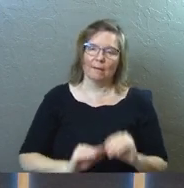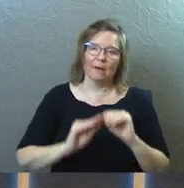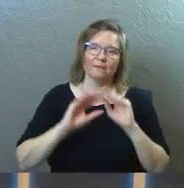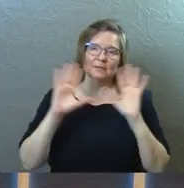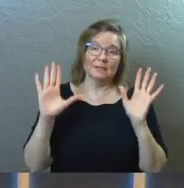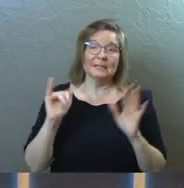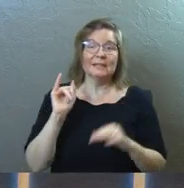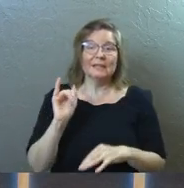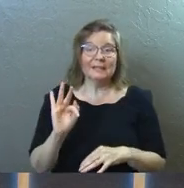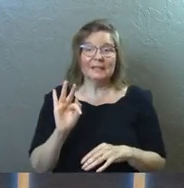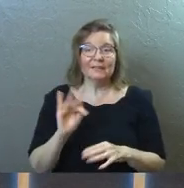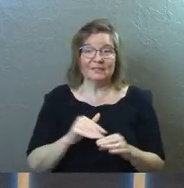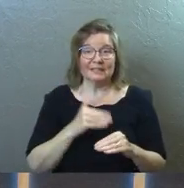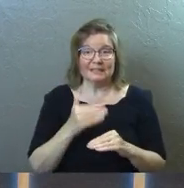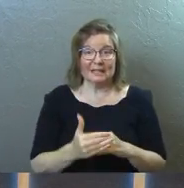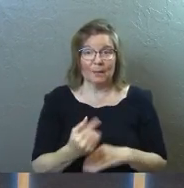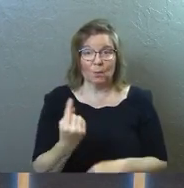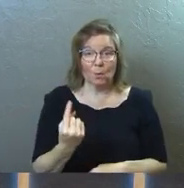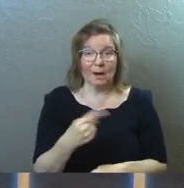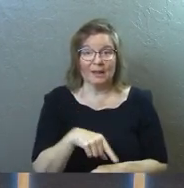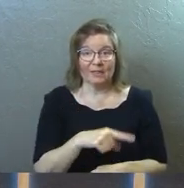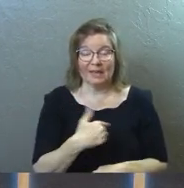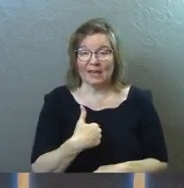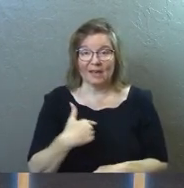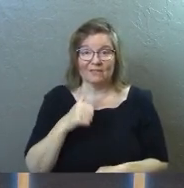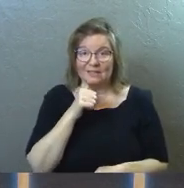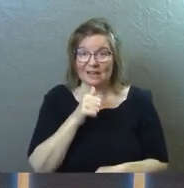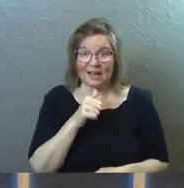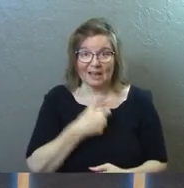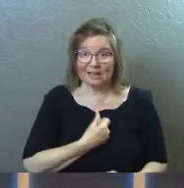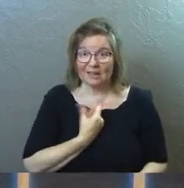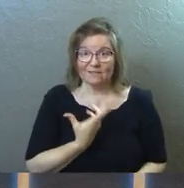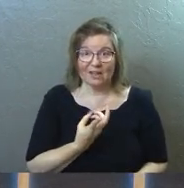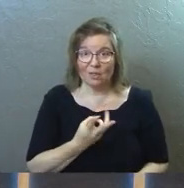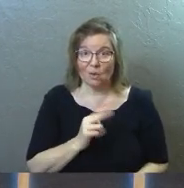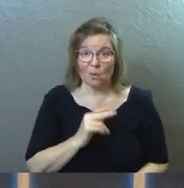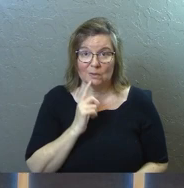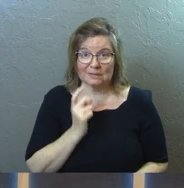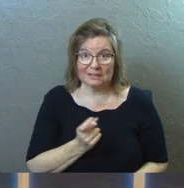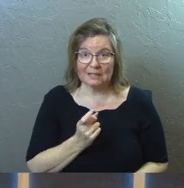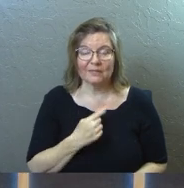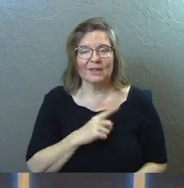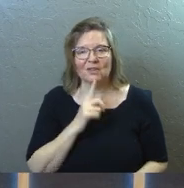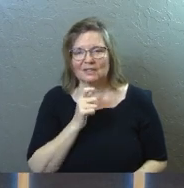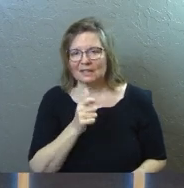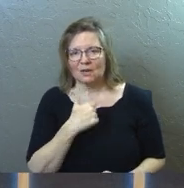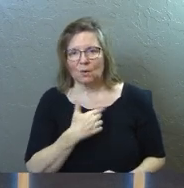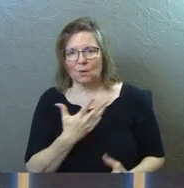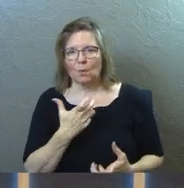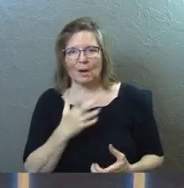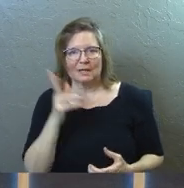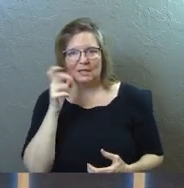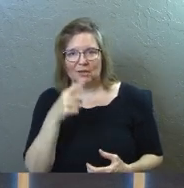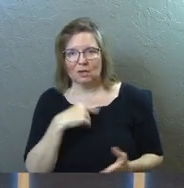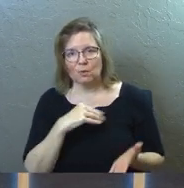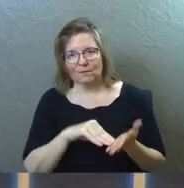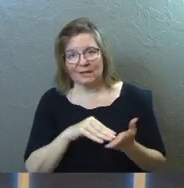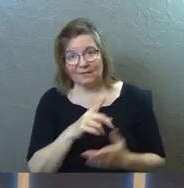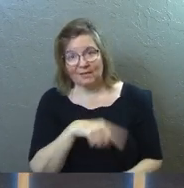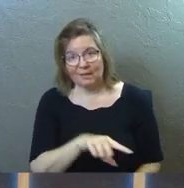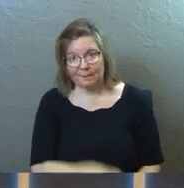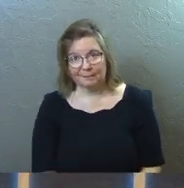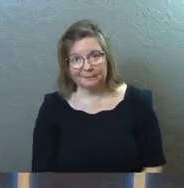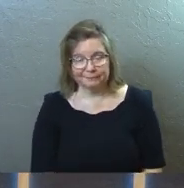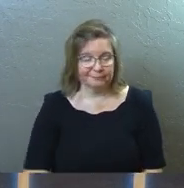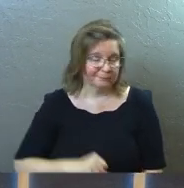obviously, if in step one, they have not confessed their own sin, they're certainly not going to want to hear that you've forgiven